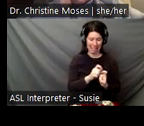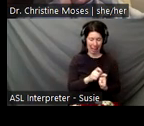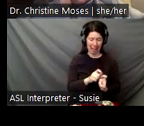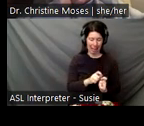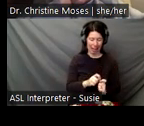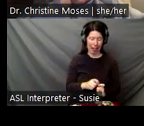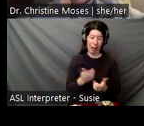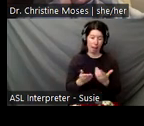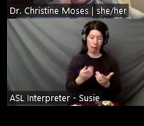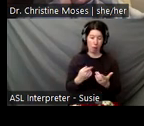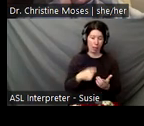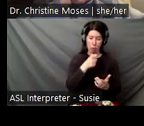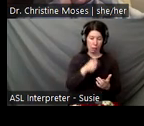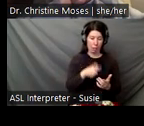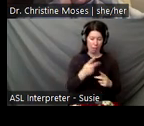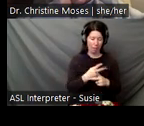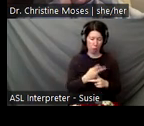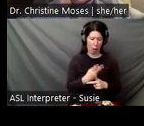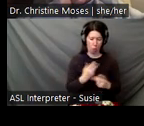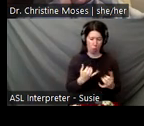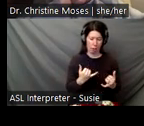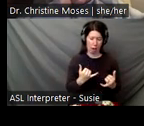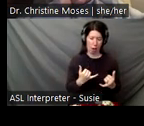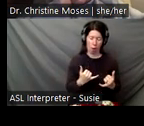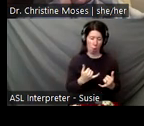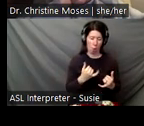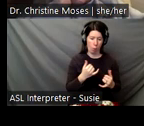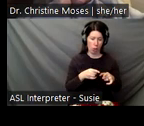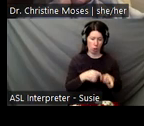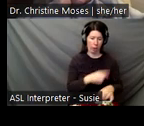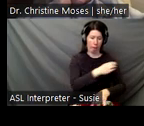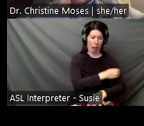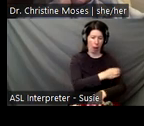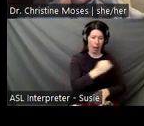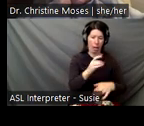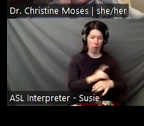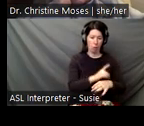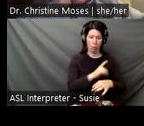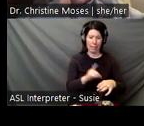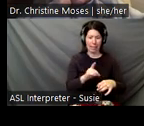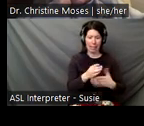maybe we don't have to figure that out in the powers and duties phase. And